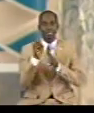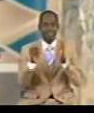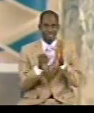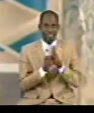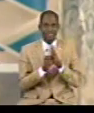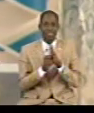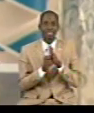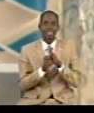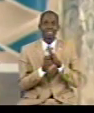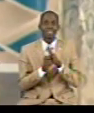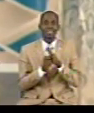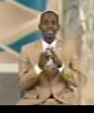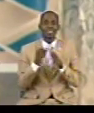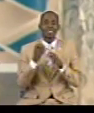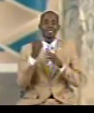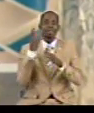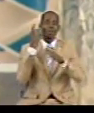Apostle,